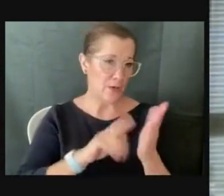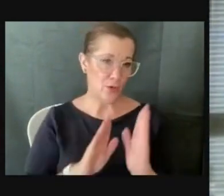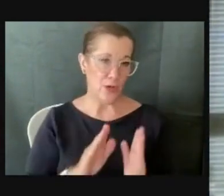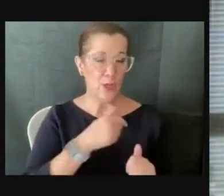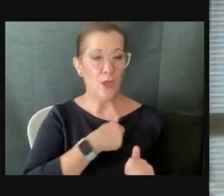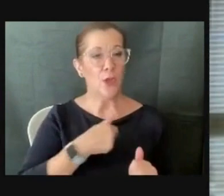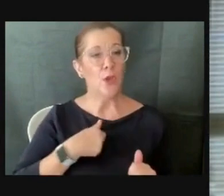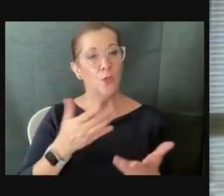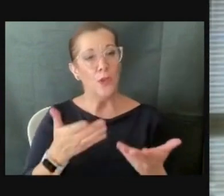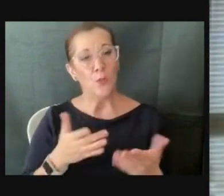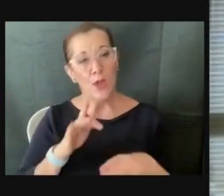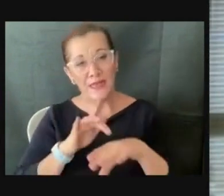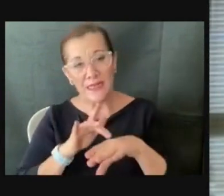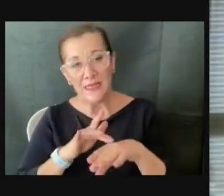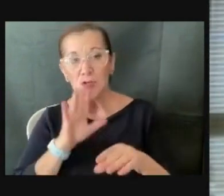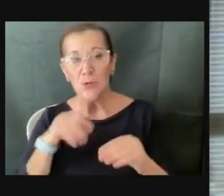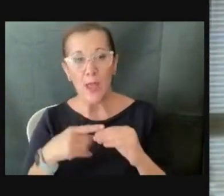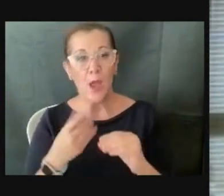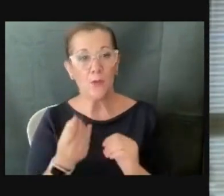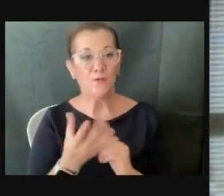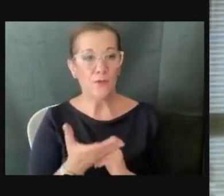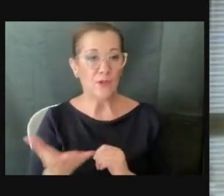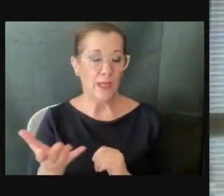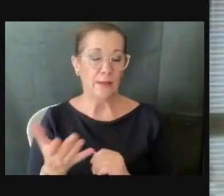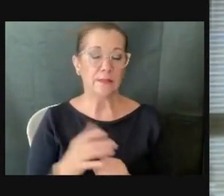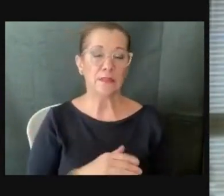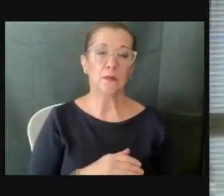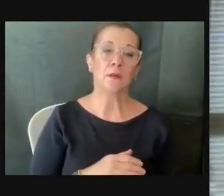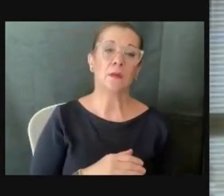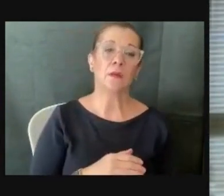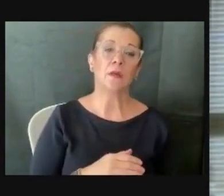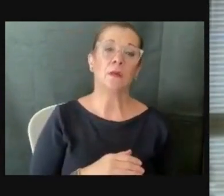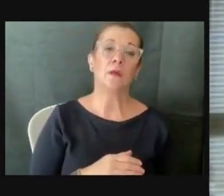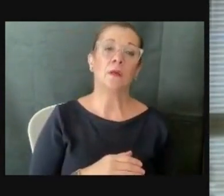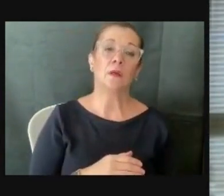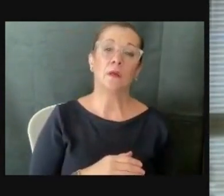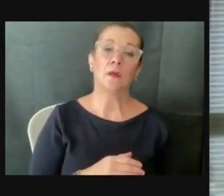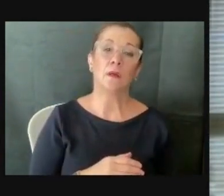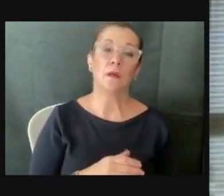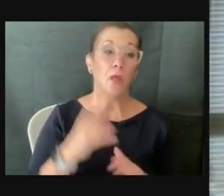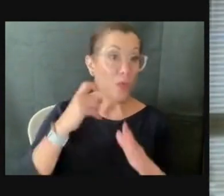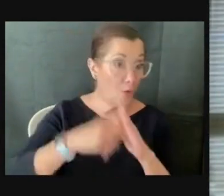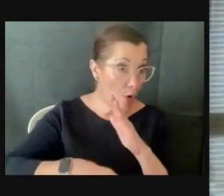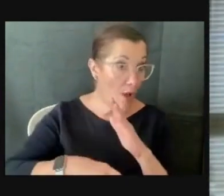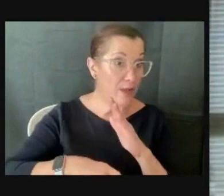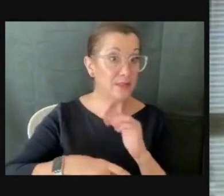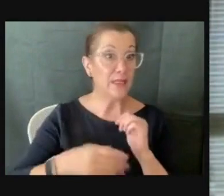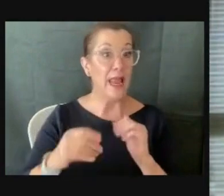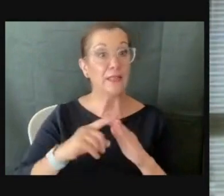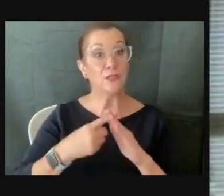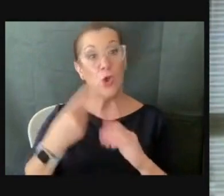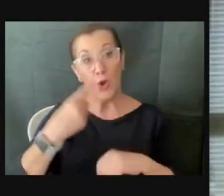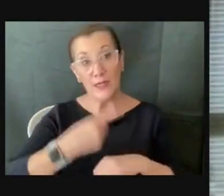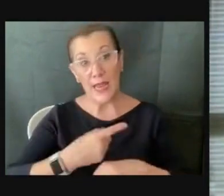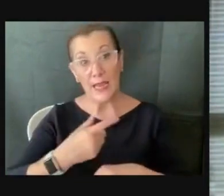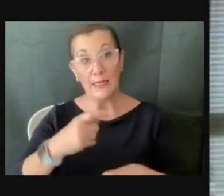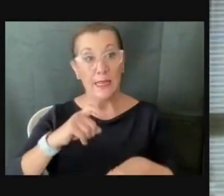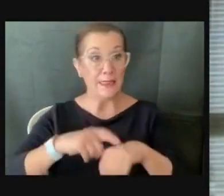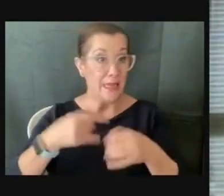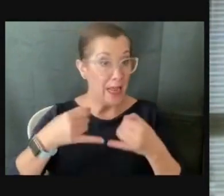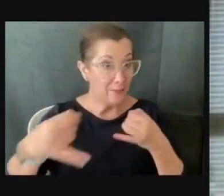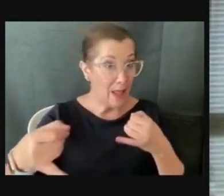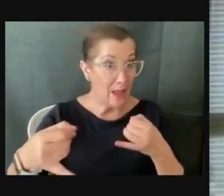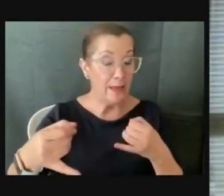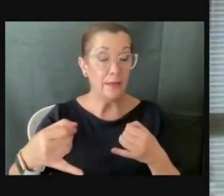want to touch on a couple of things here. The cost and start date and timeline are things you want